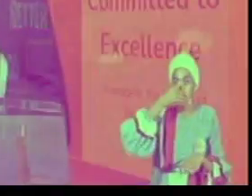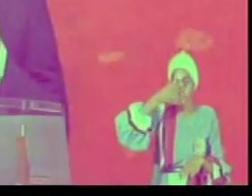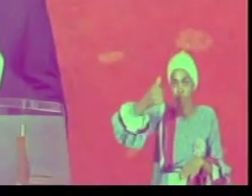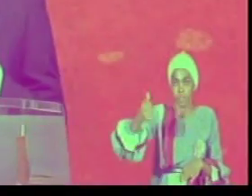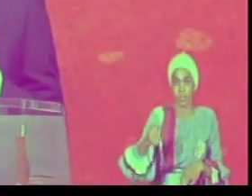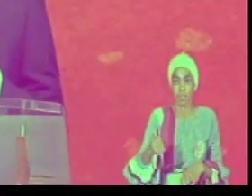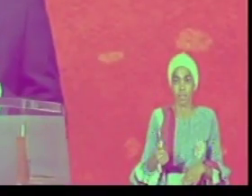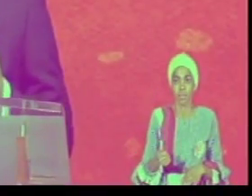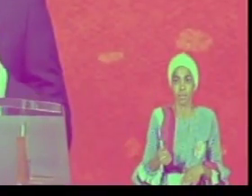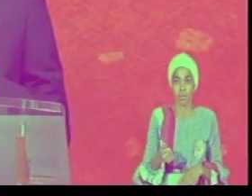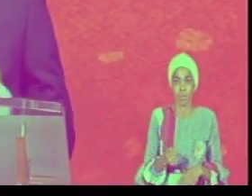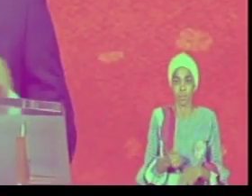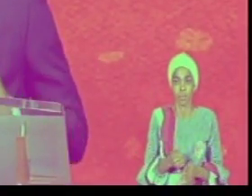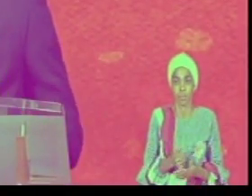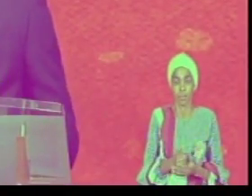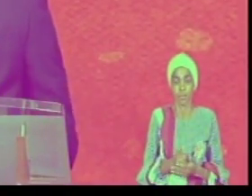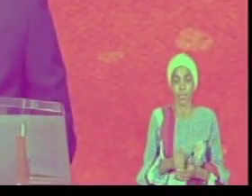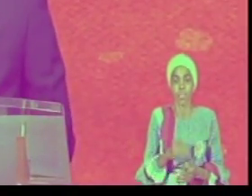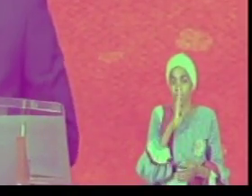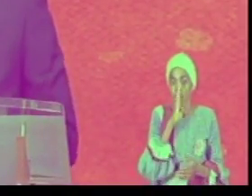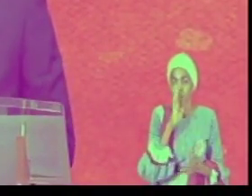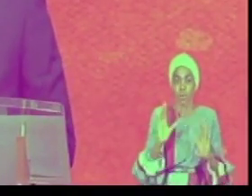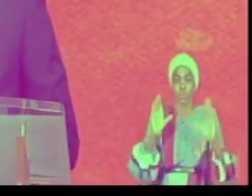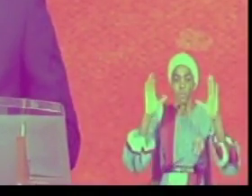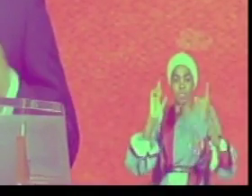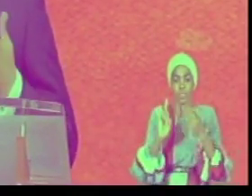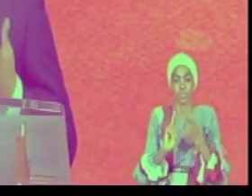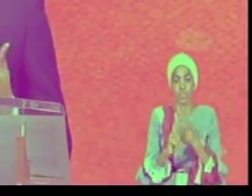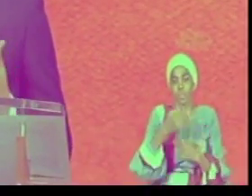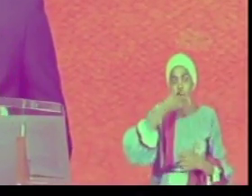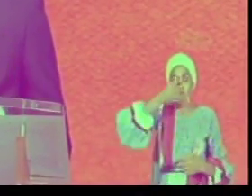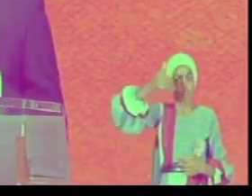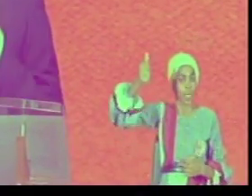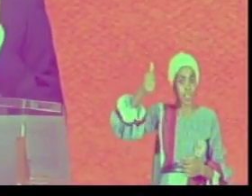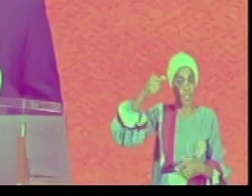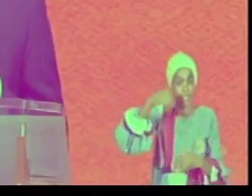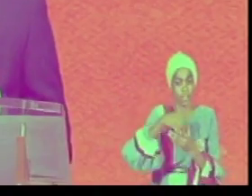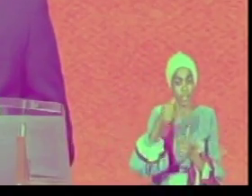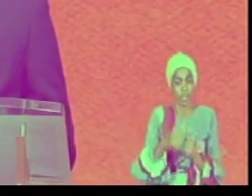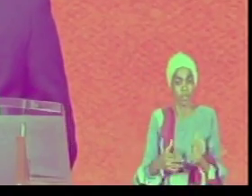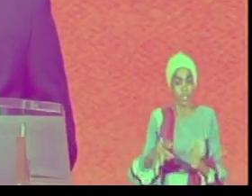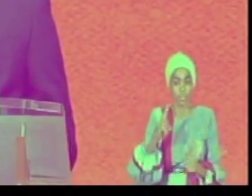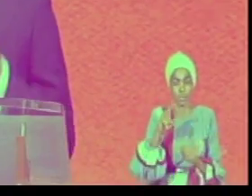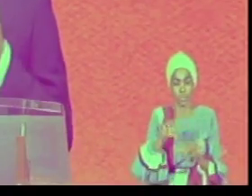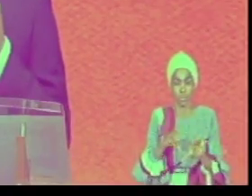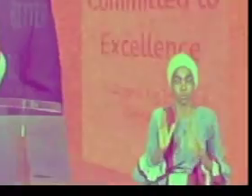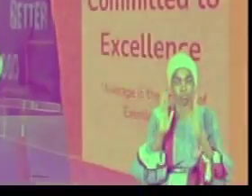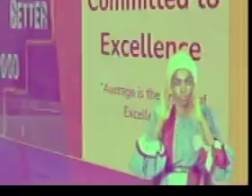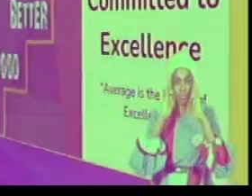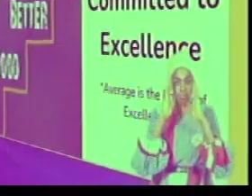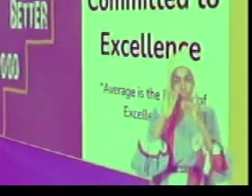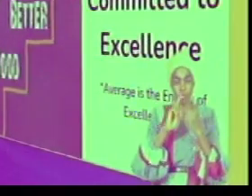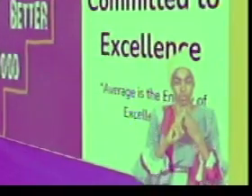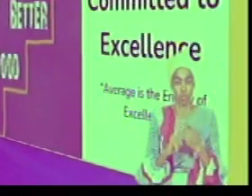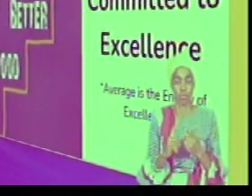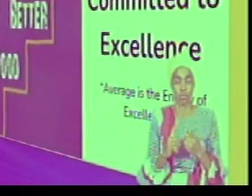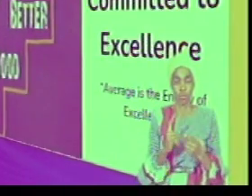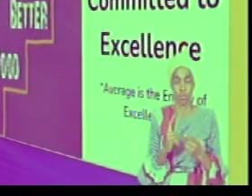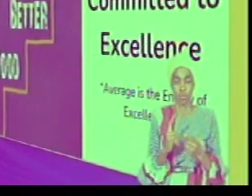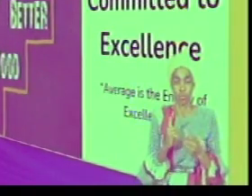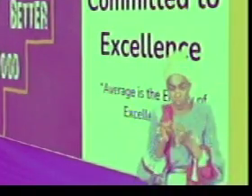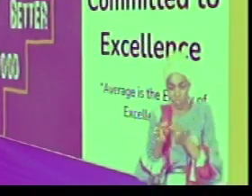to excellence in everything that you do. Pay attention to details. Pay attention